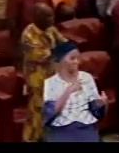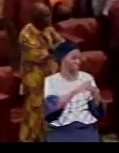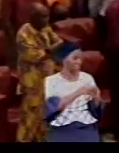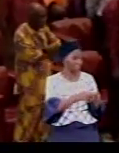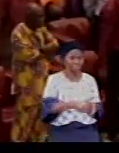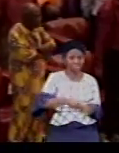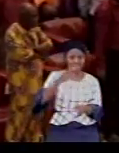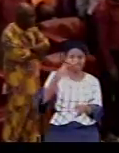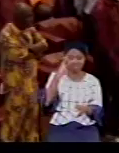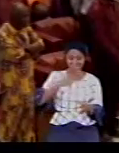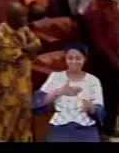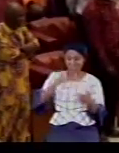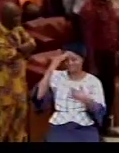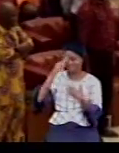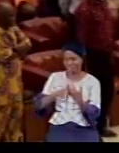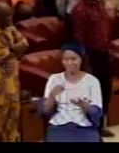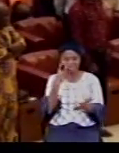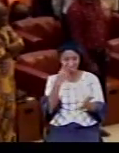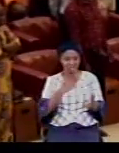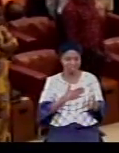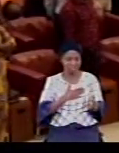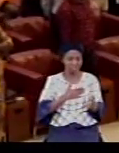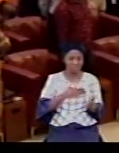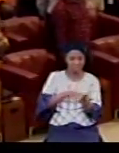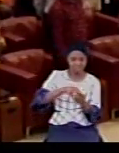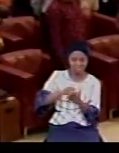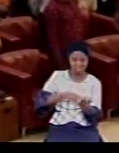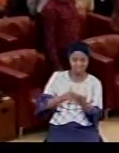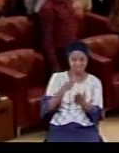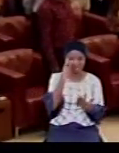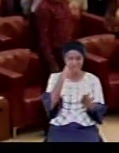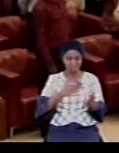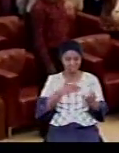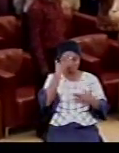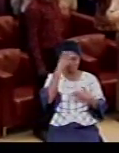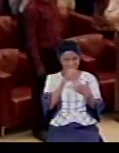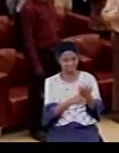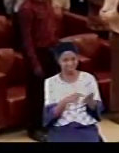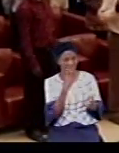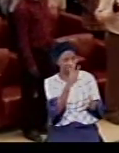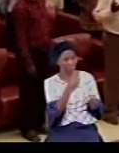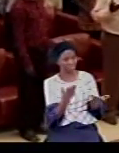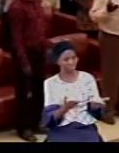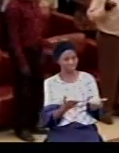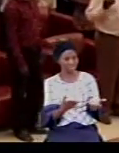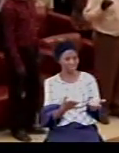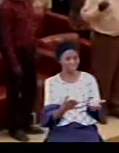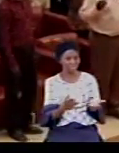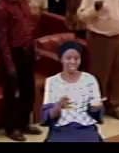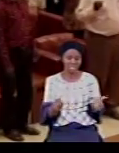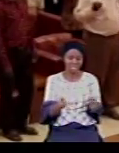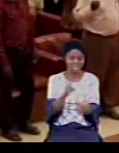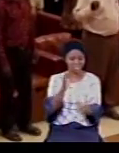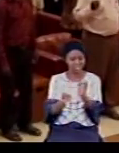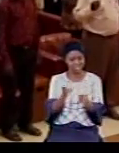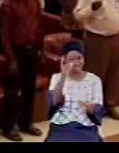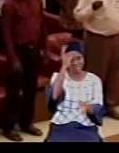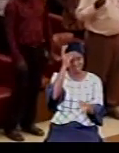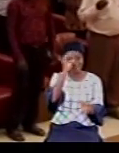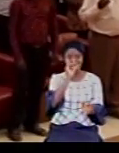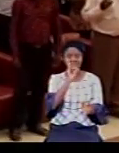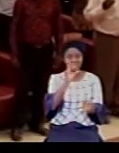sickness. Look at my infirmity. Looks like the devil is having an upper